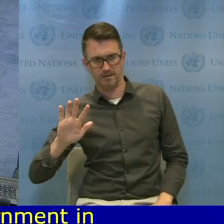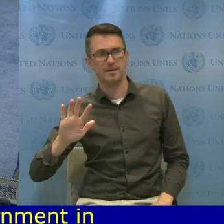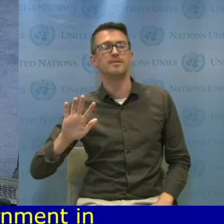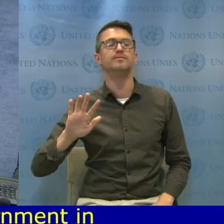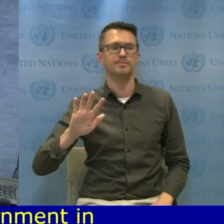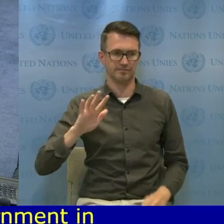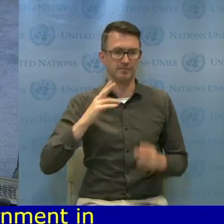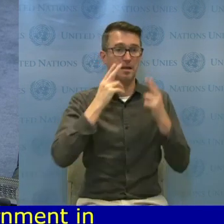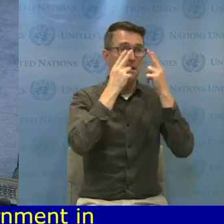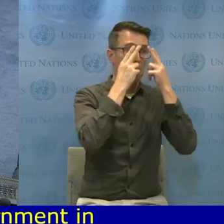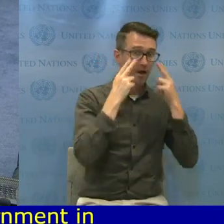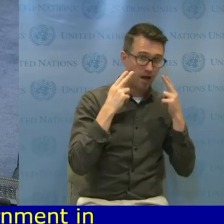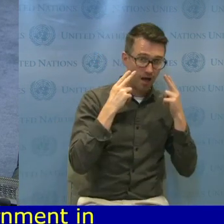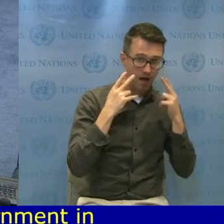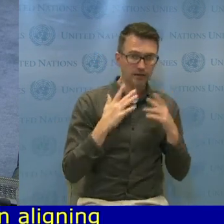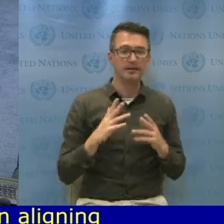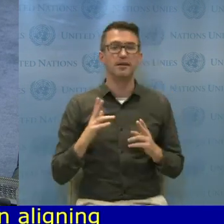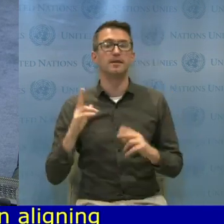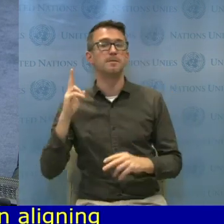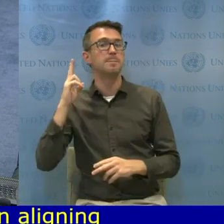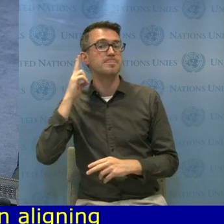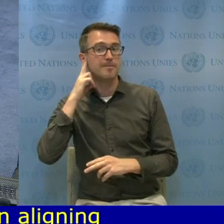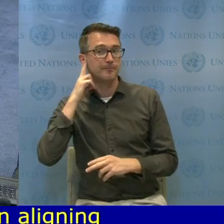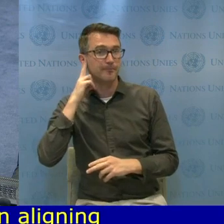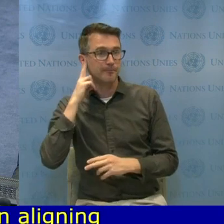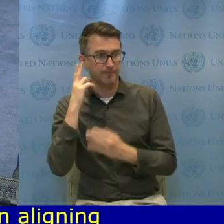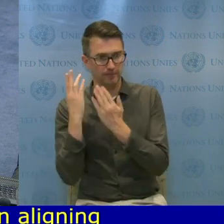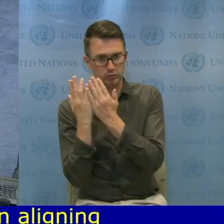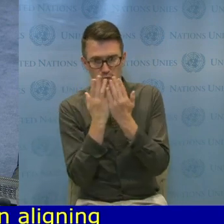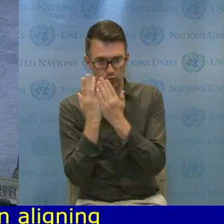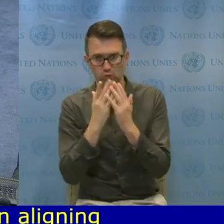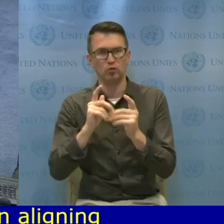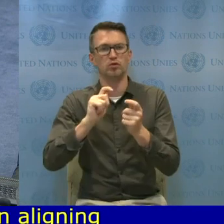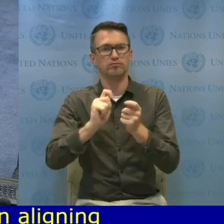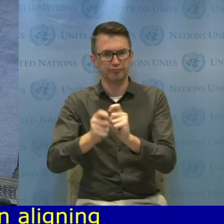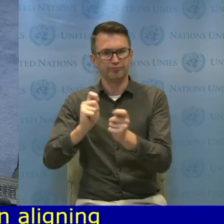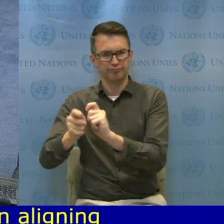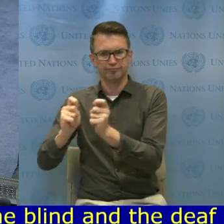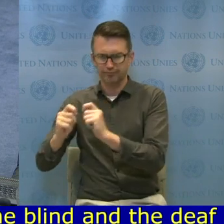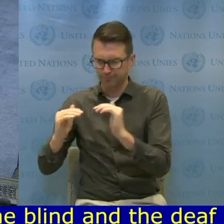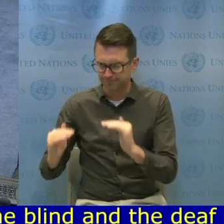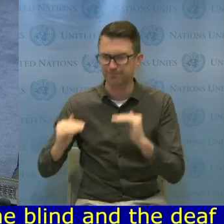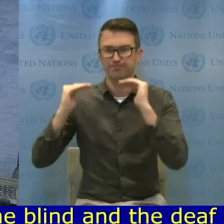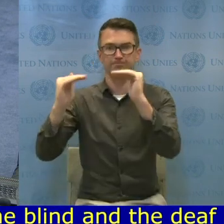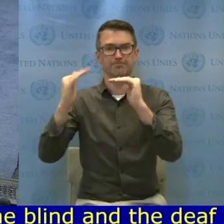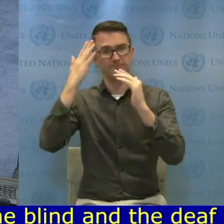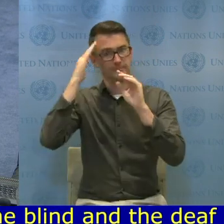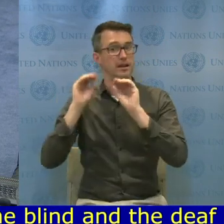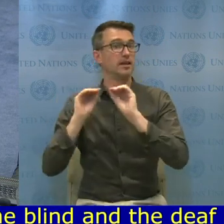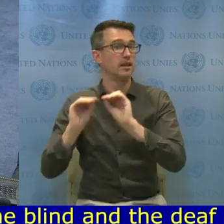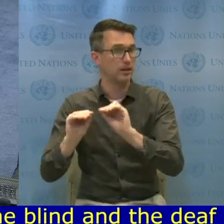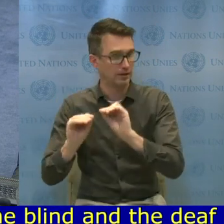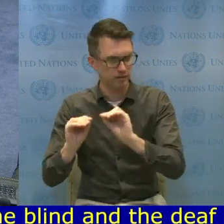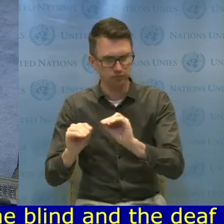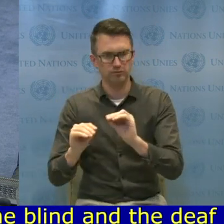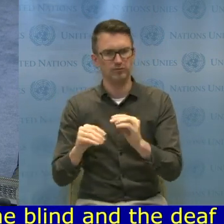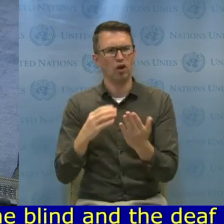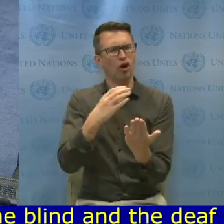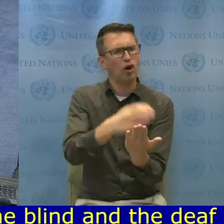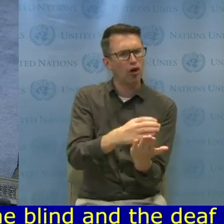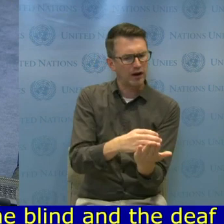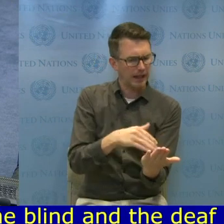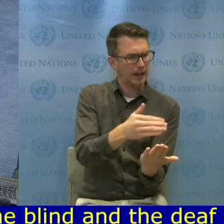that persons with a disability can receive the education through a distant education system established at the national or